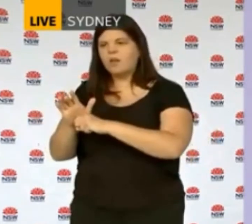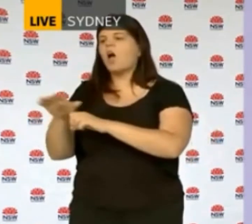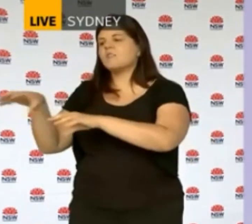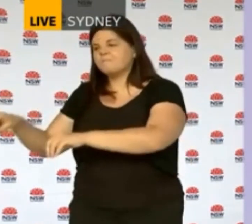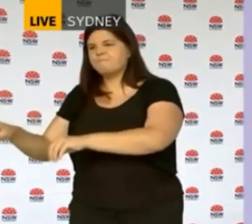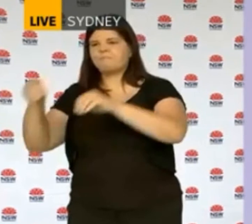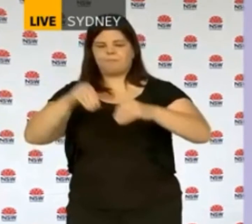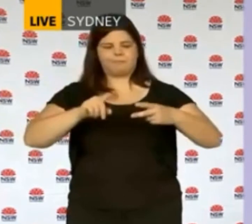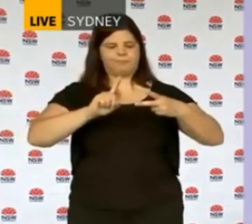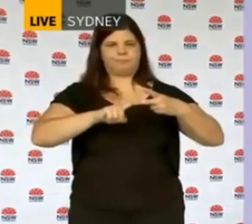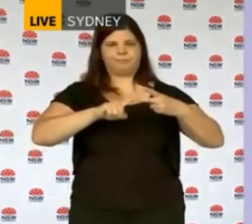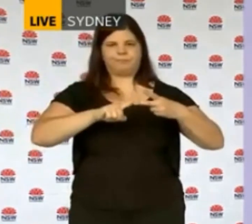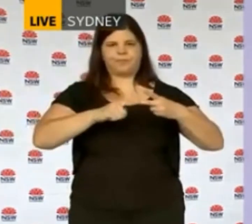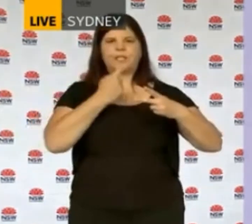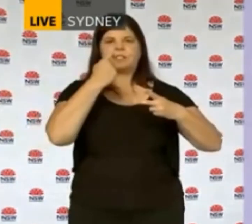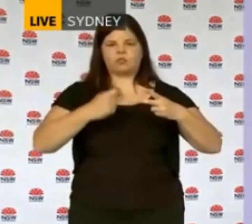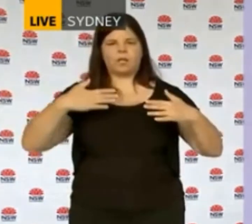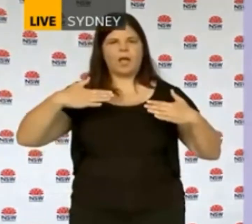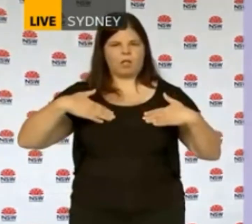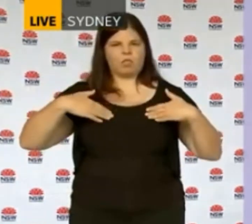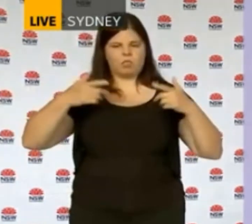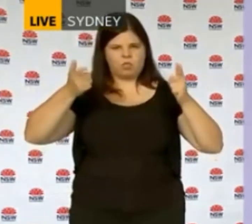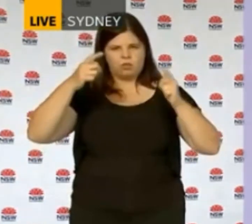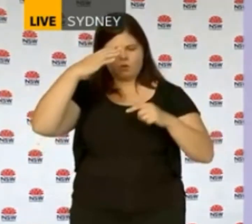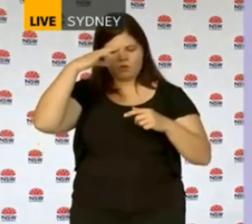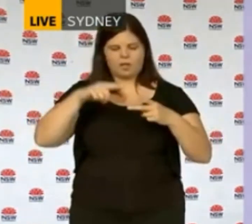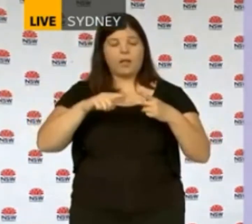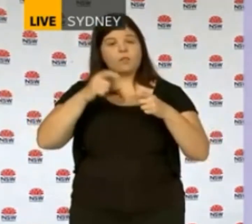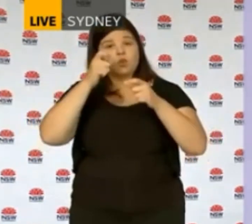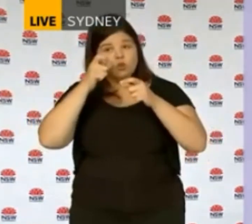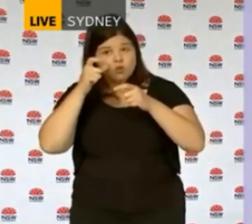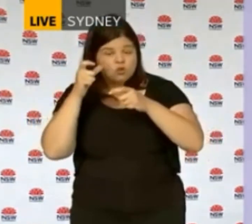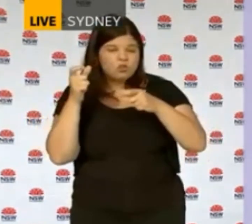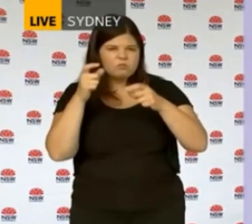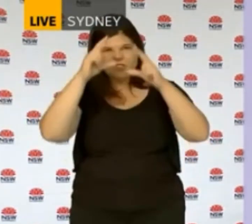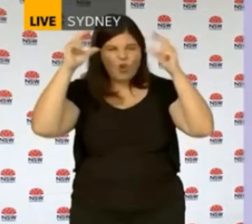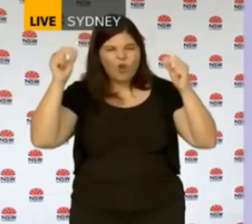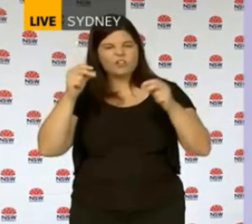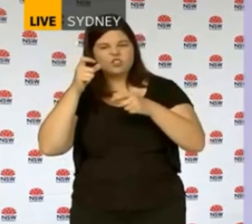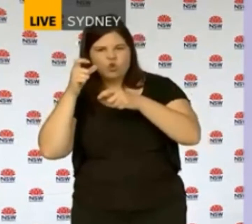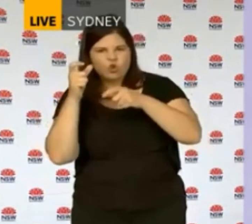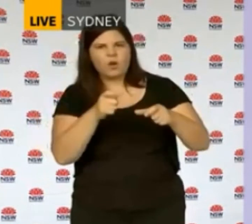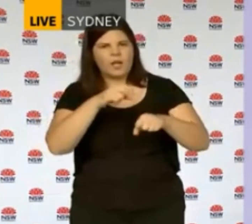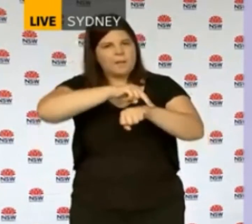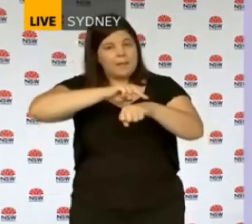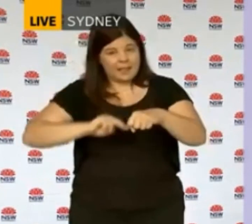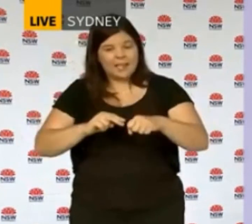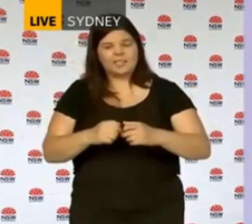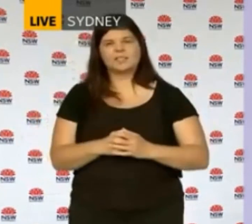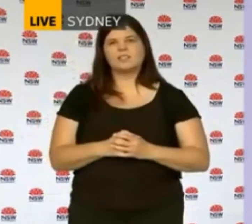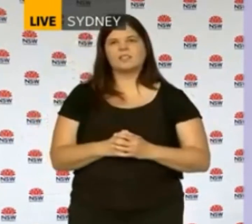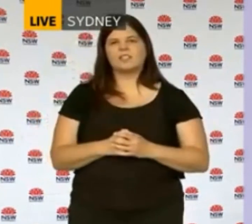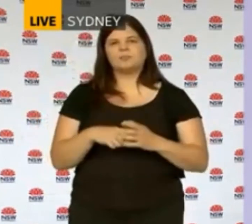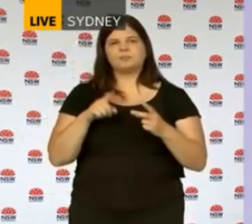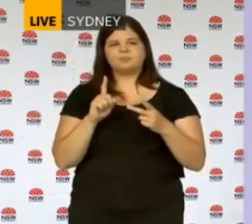hotel. That is staffed by nursing staff, and obviously there is security and police, but it has a higher,